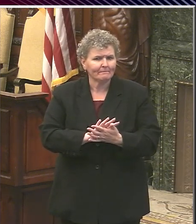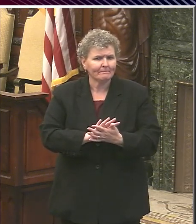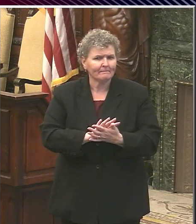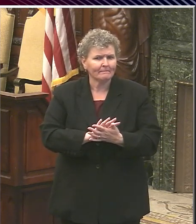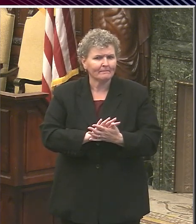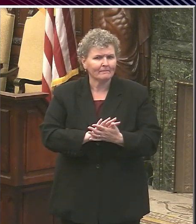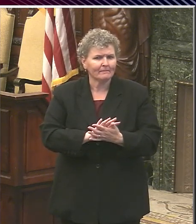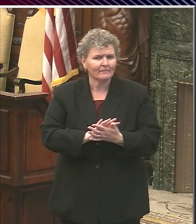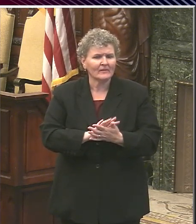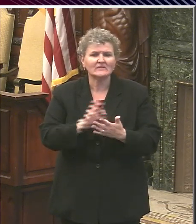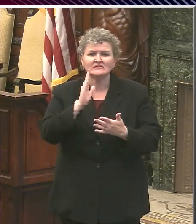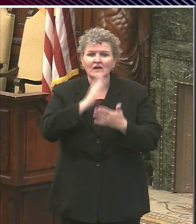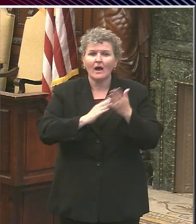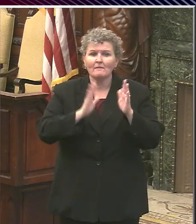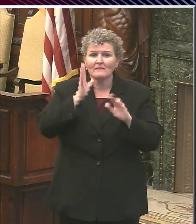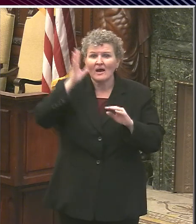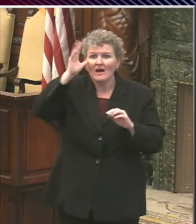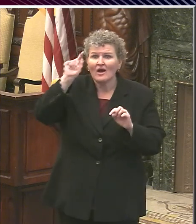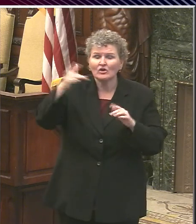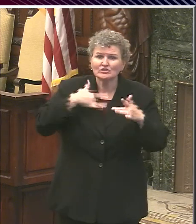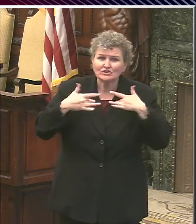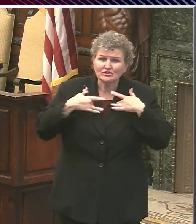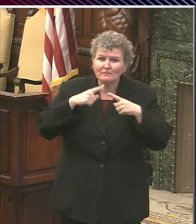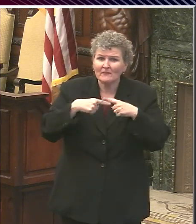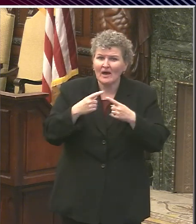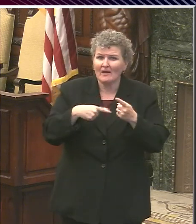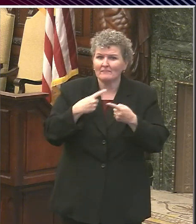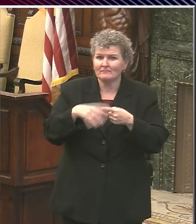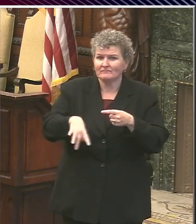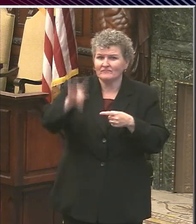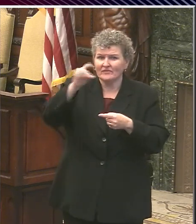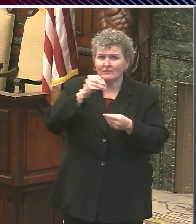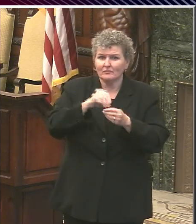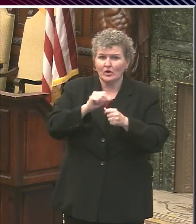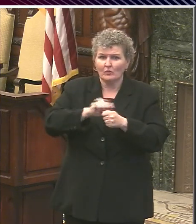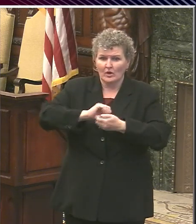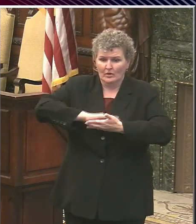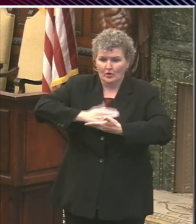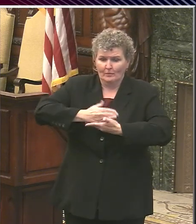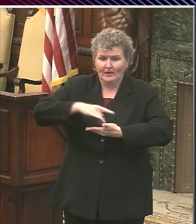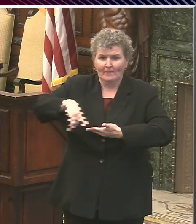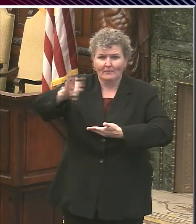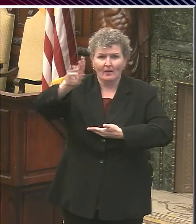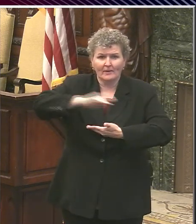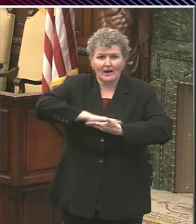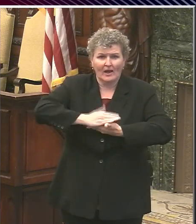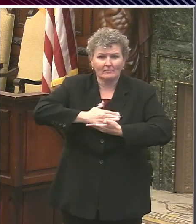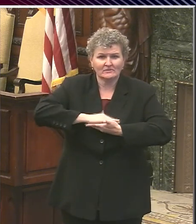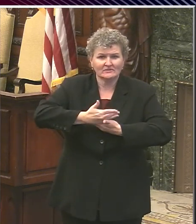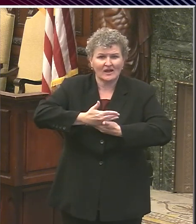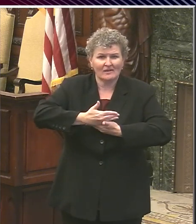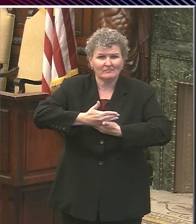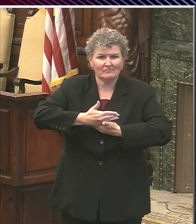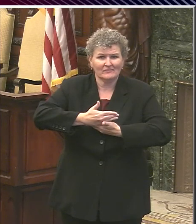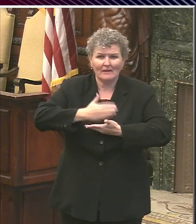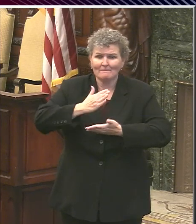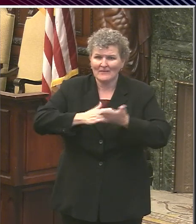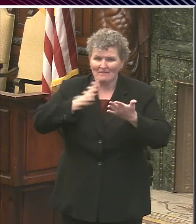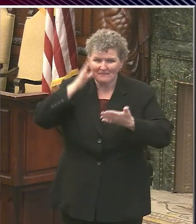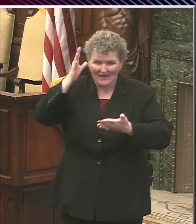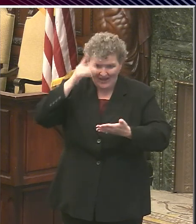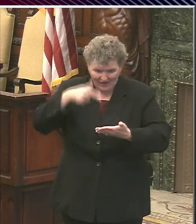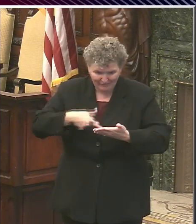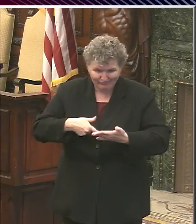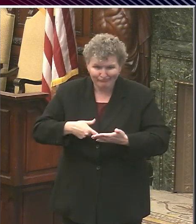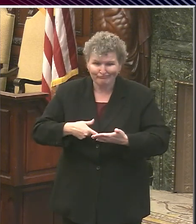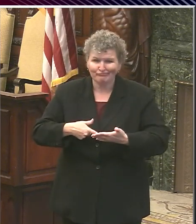some parents have also been a little concerned about the fact that Chromebooks they say that they're not able to get their hands on them. They're running out in